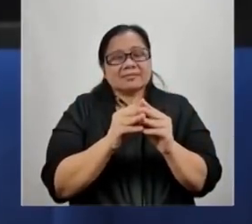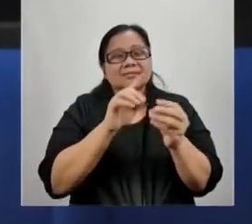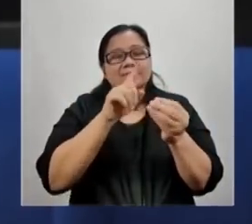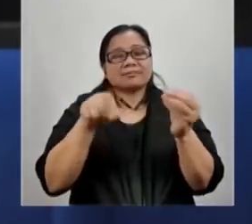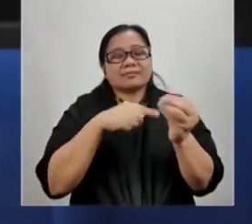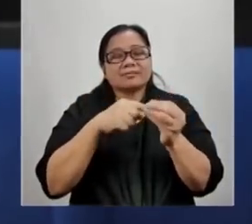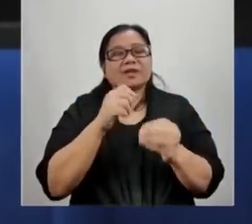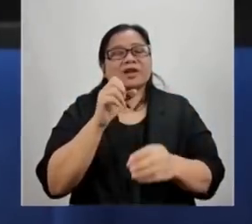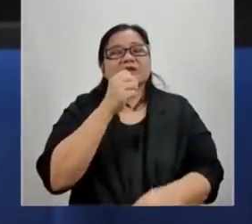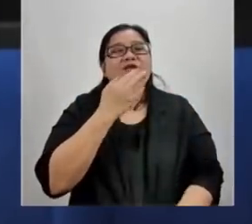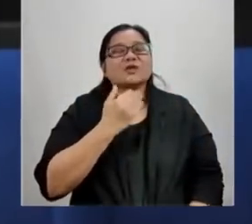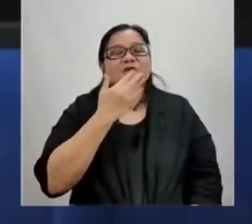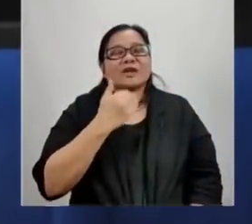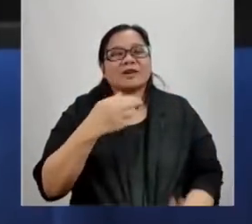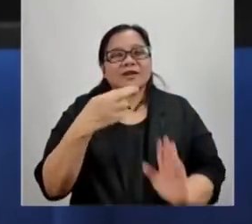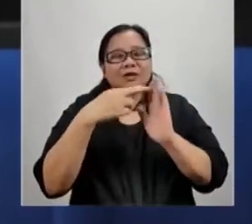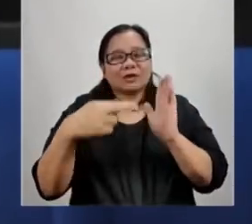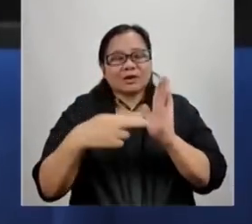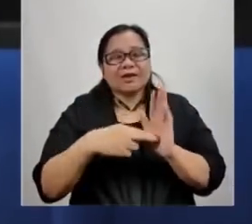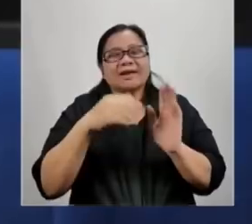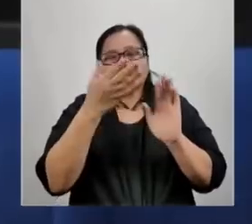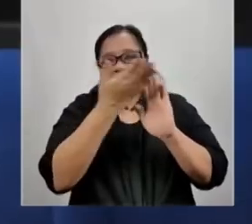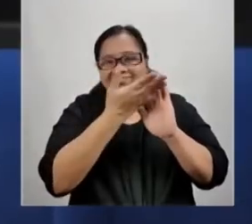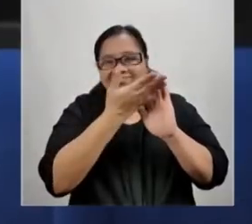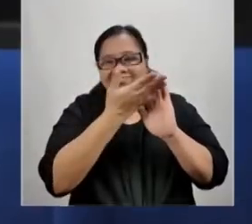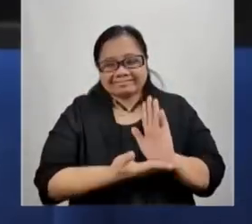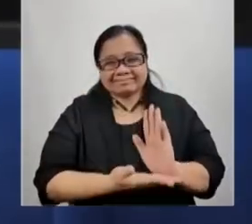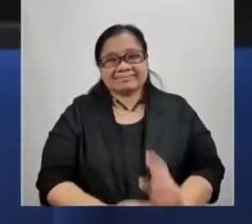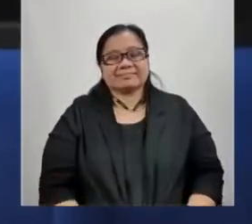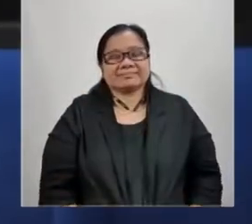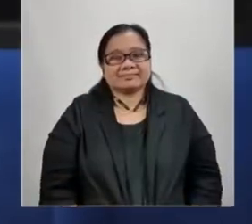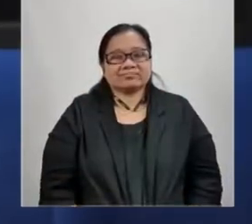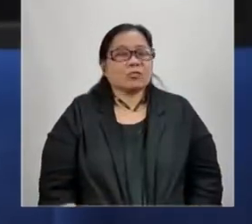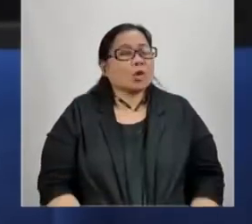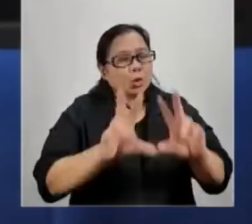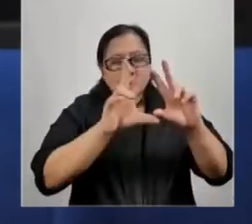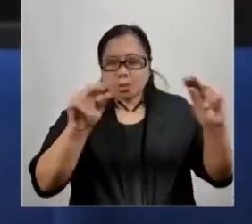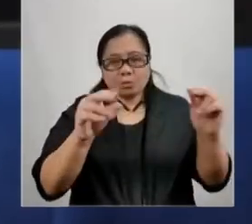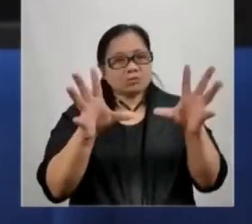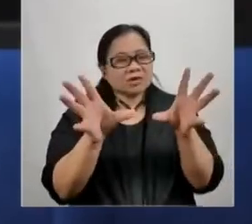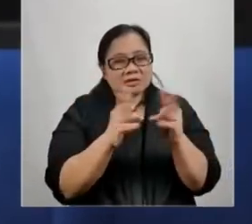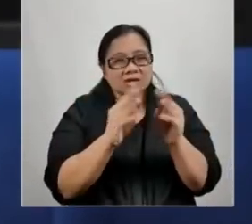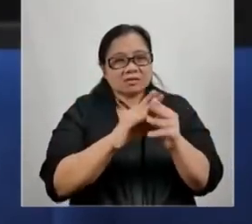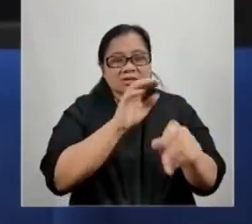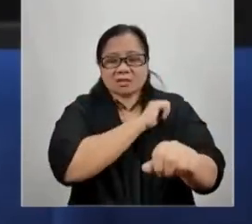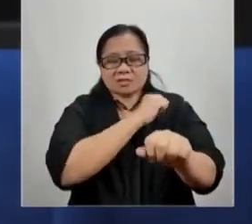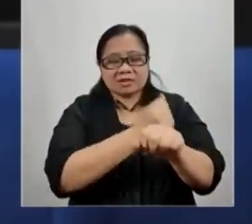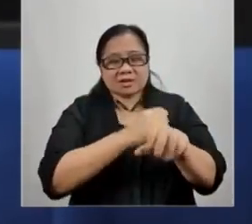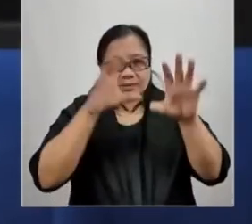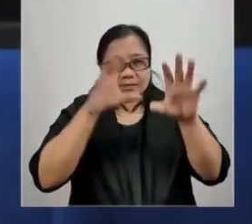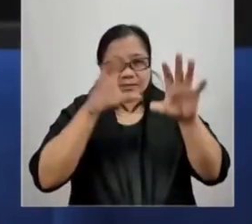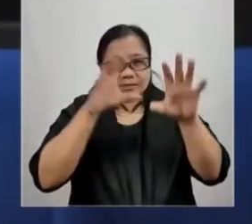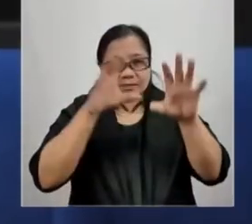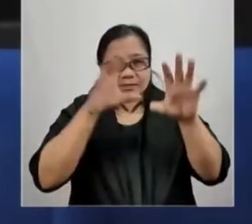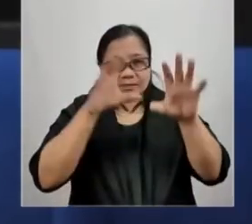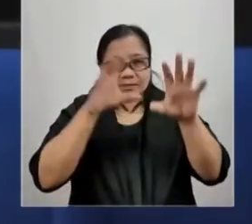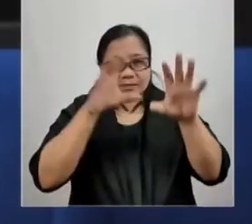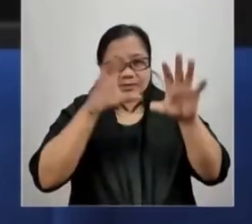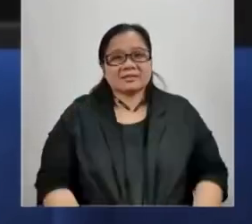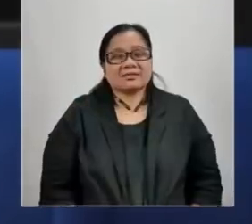and its agenda. No such meeting was authorized by the President, nor such a resolution, likewise, was